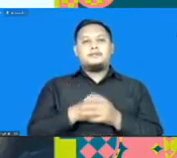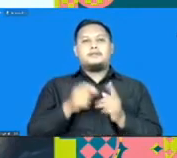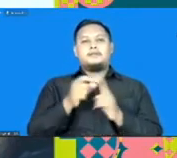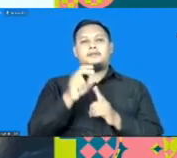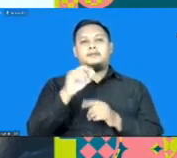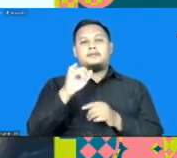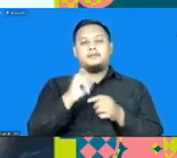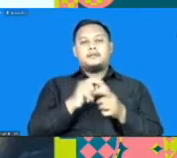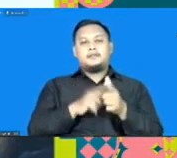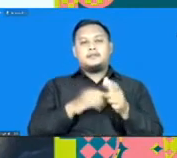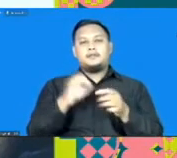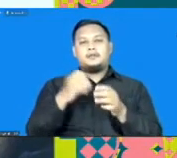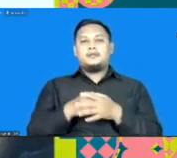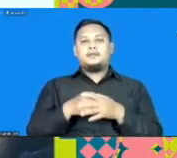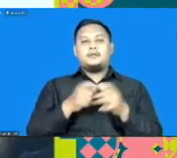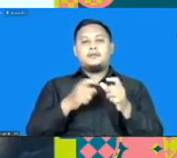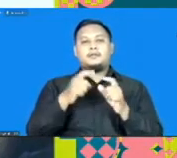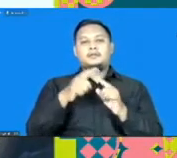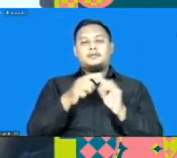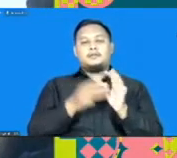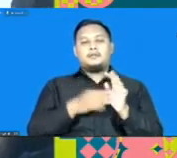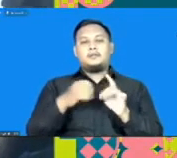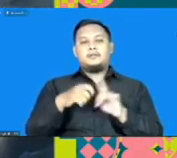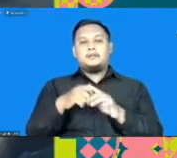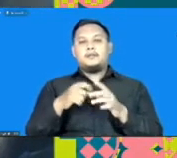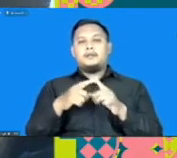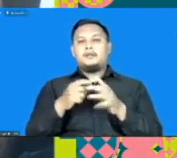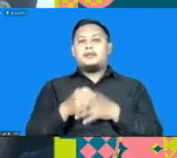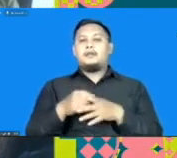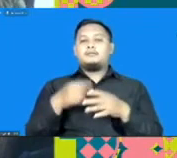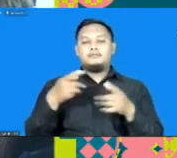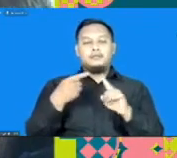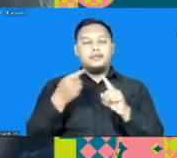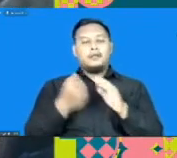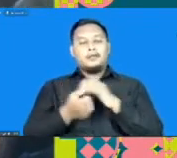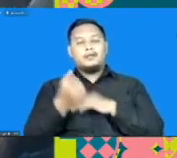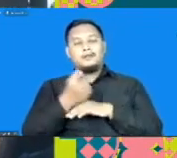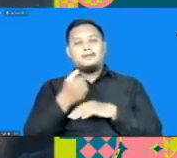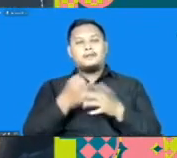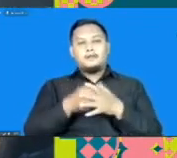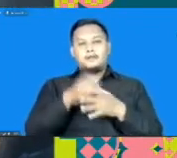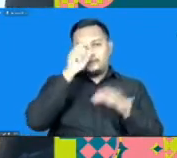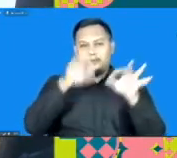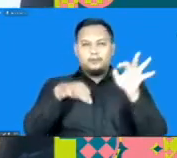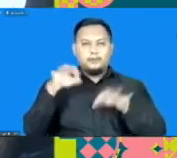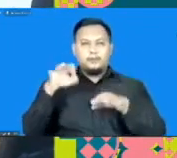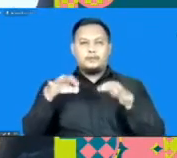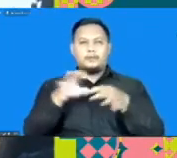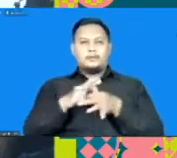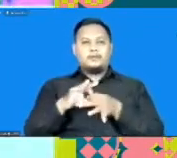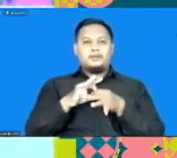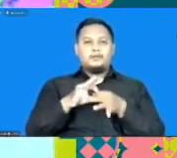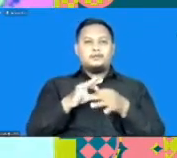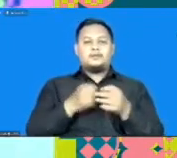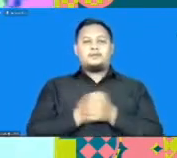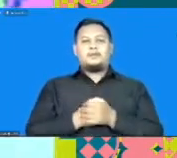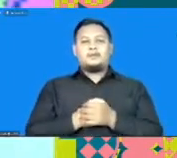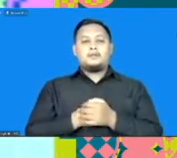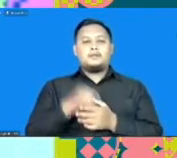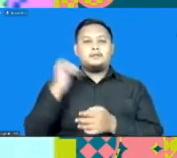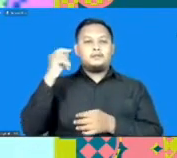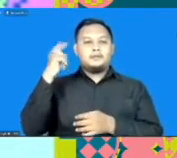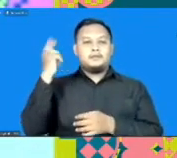also Deputy for International Economic Cooperation Coordination of Indonesia, that was represented by Bapak